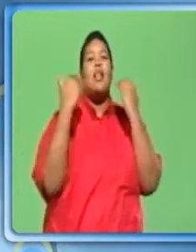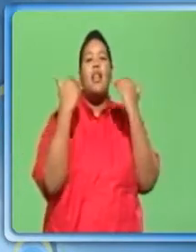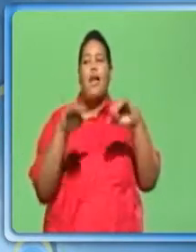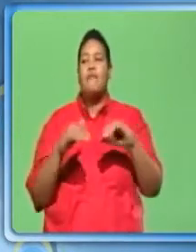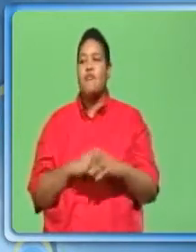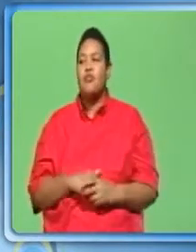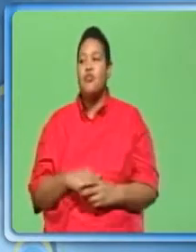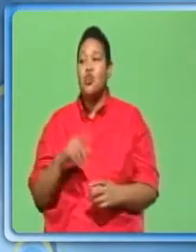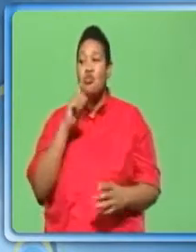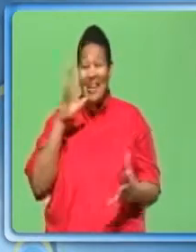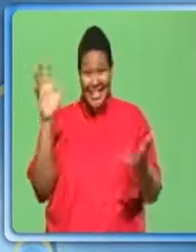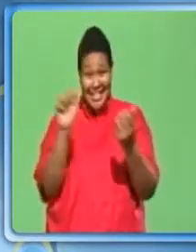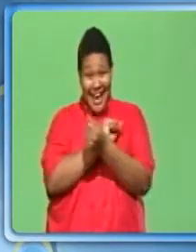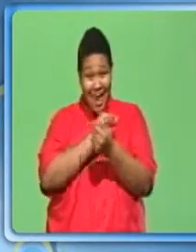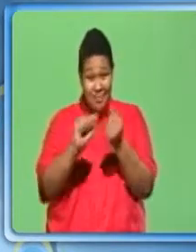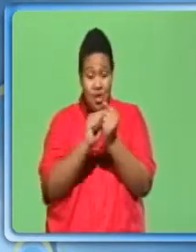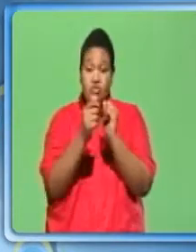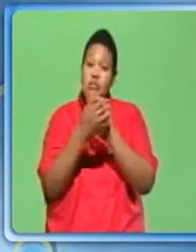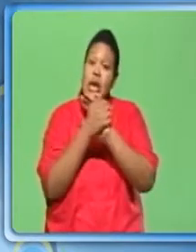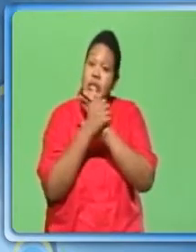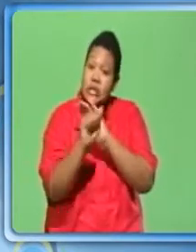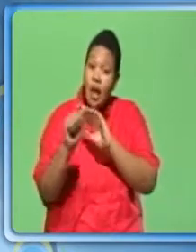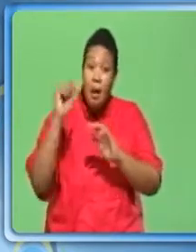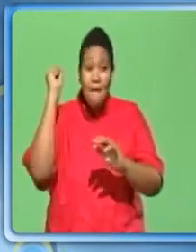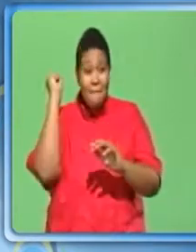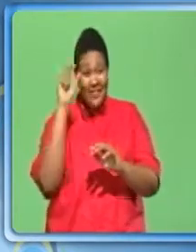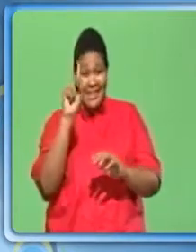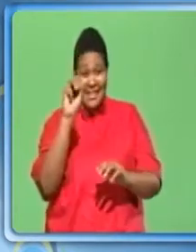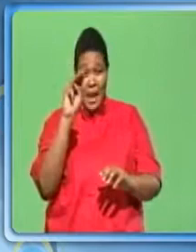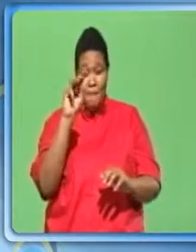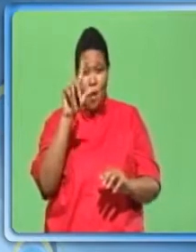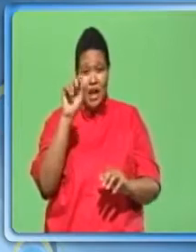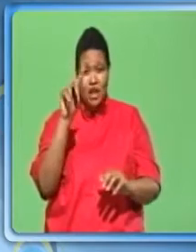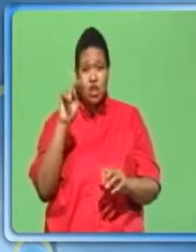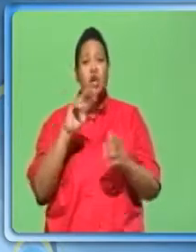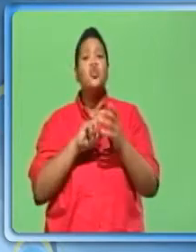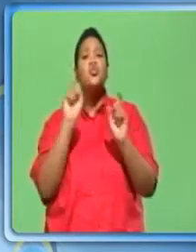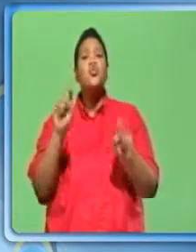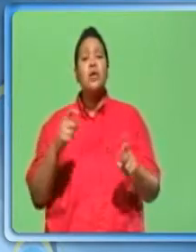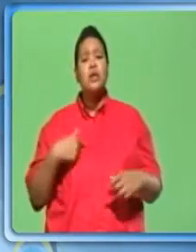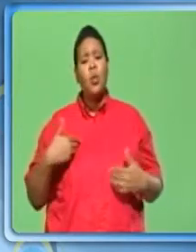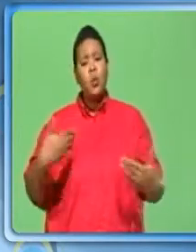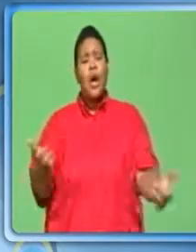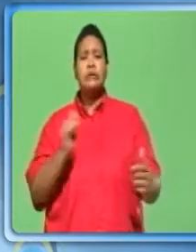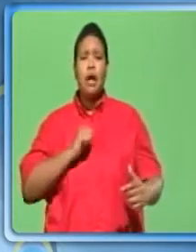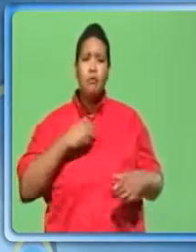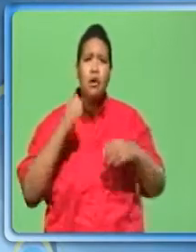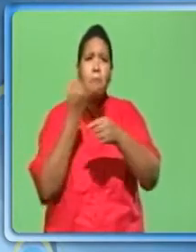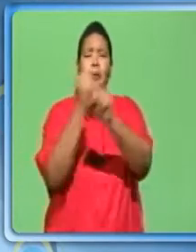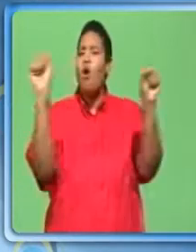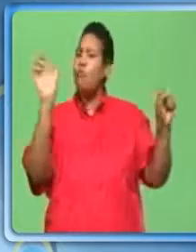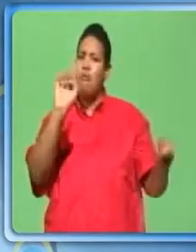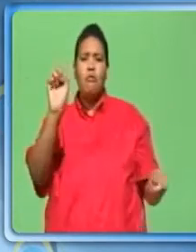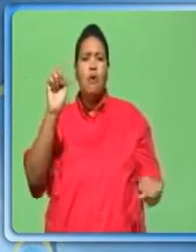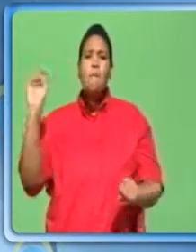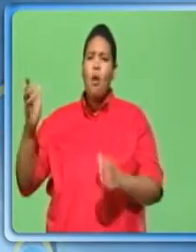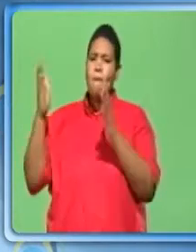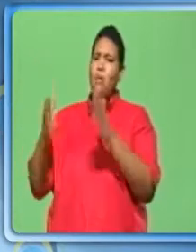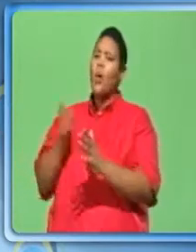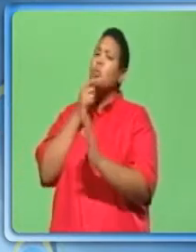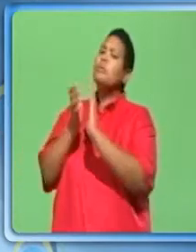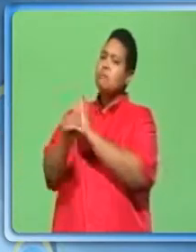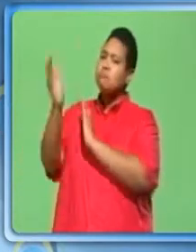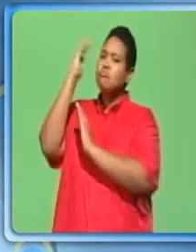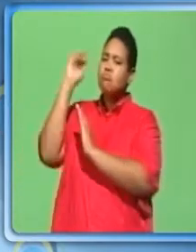skilled occupation and should only be tackled by a skilled demolition contractor. The removal of trees can be